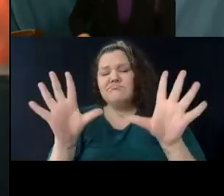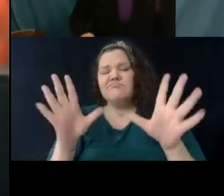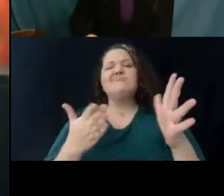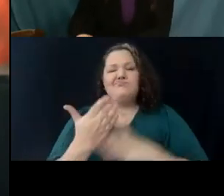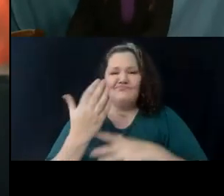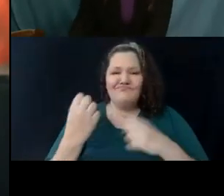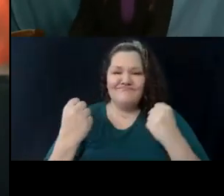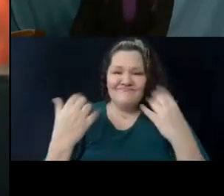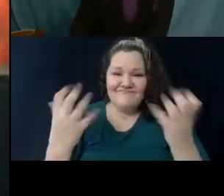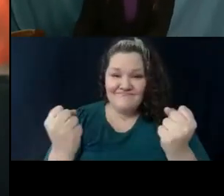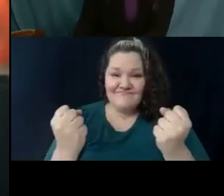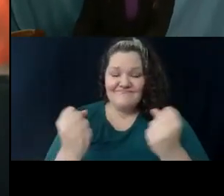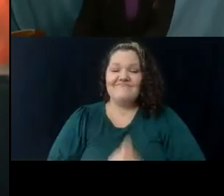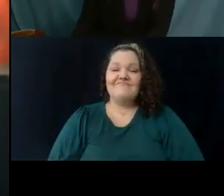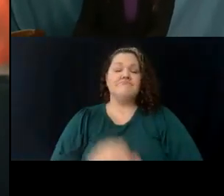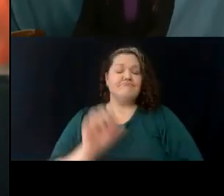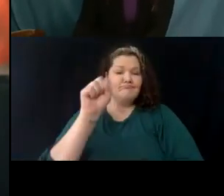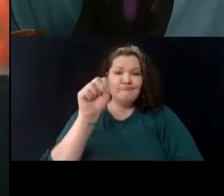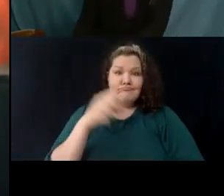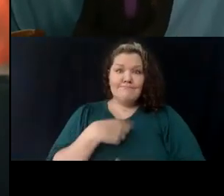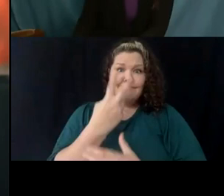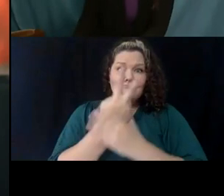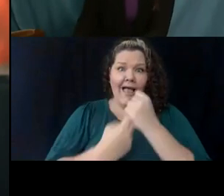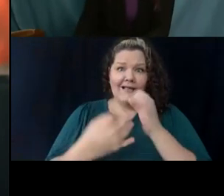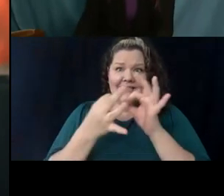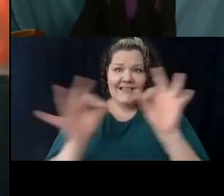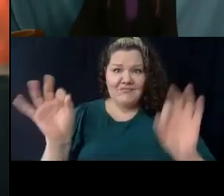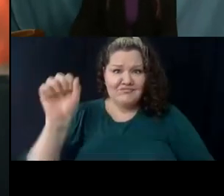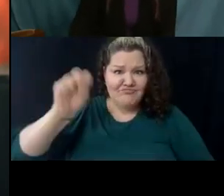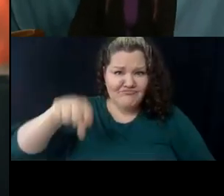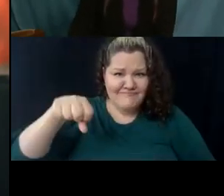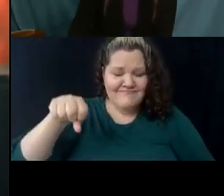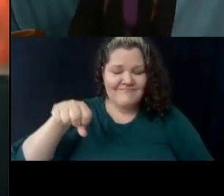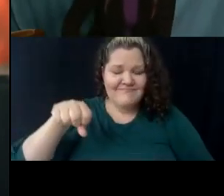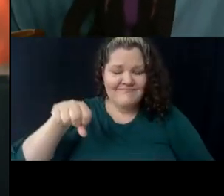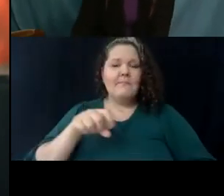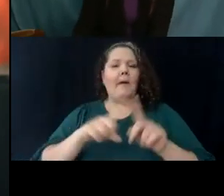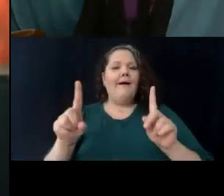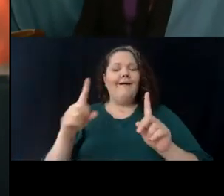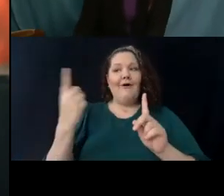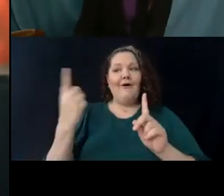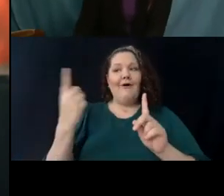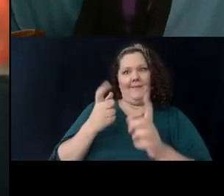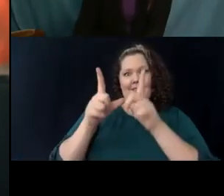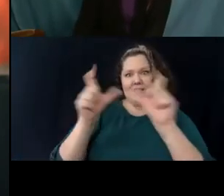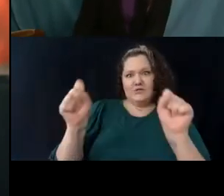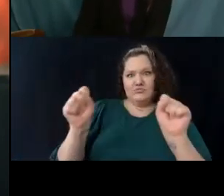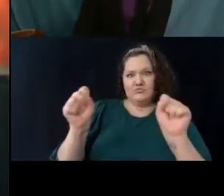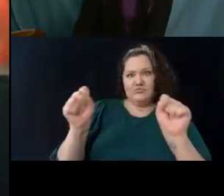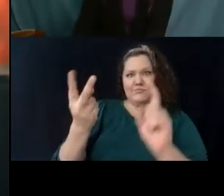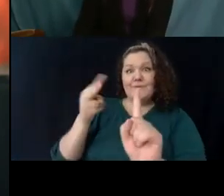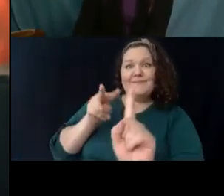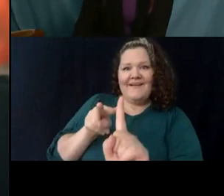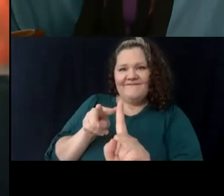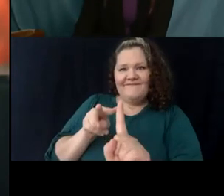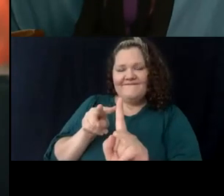comfortable using ASL. Things are clearer, I understand better. It's just more comfortable for me. It's my first language. I can function in